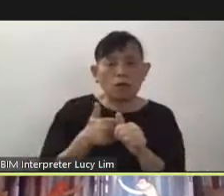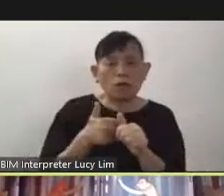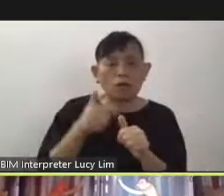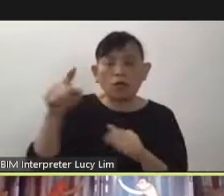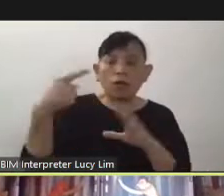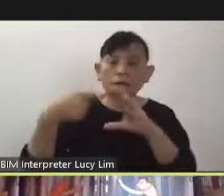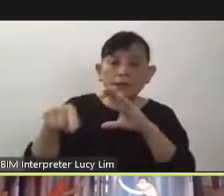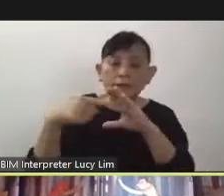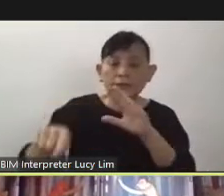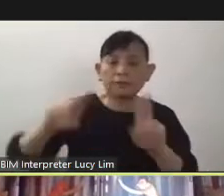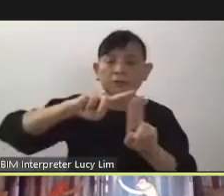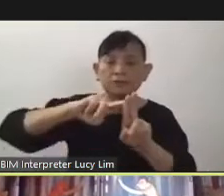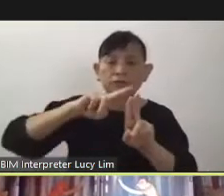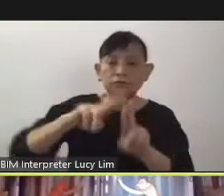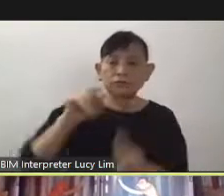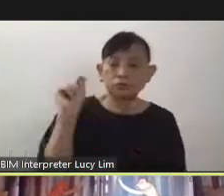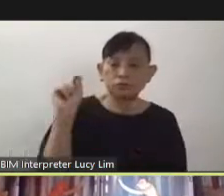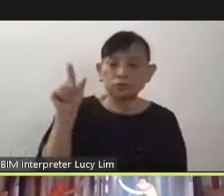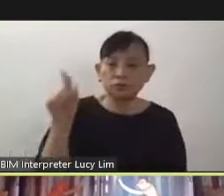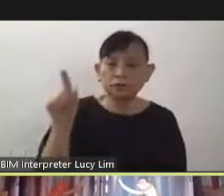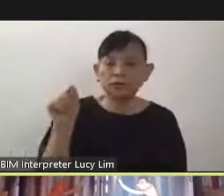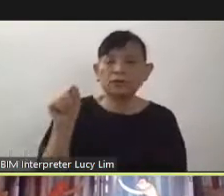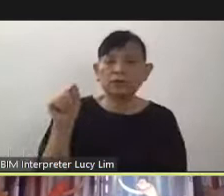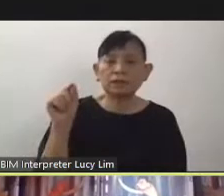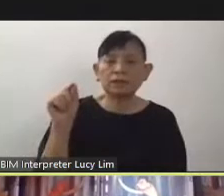email, Instagram, Twitter, LinkedIn. Thank you.